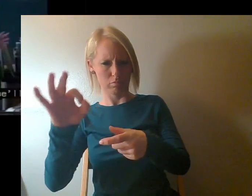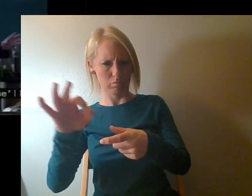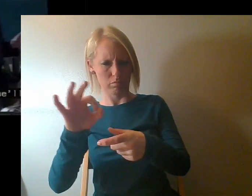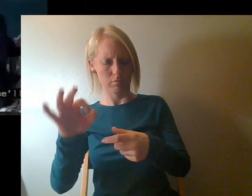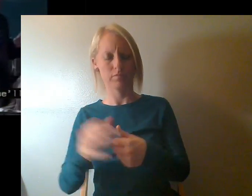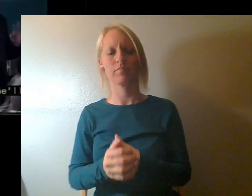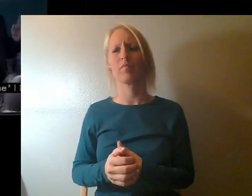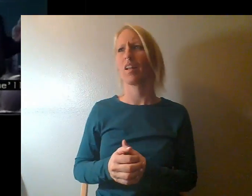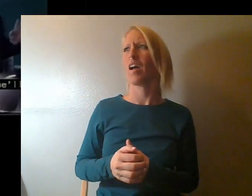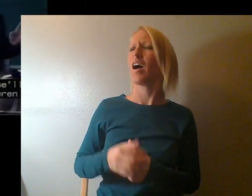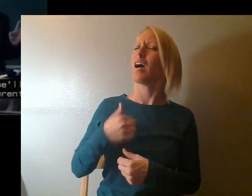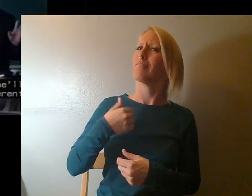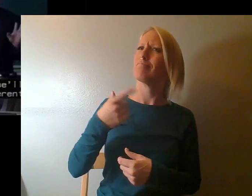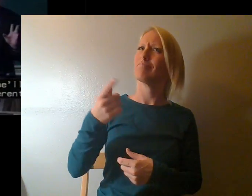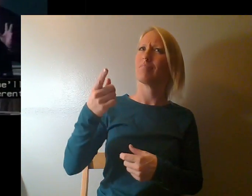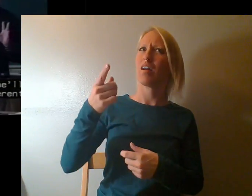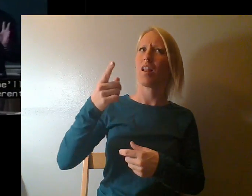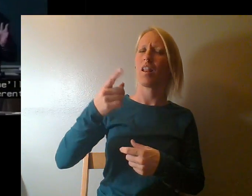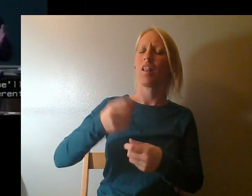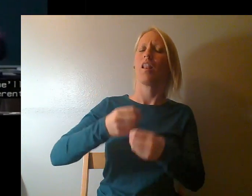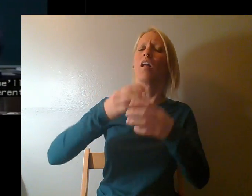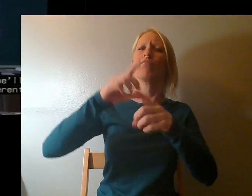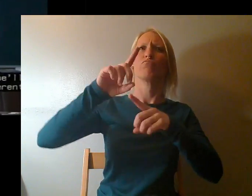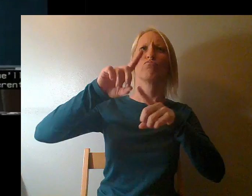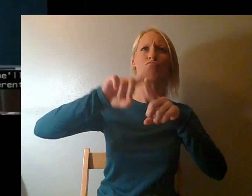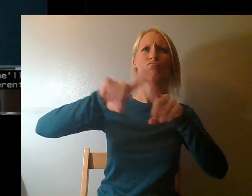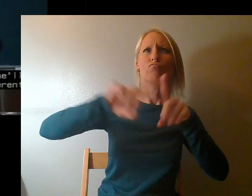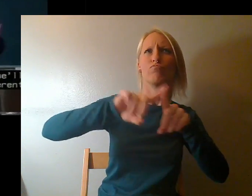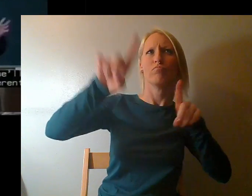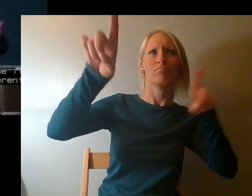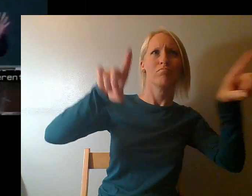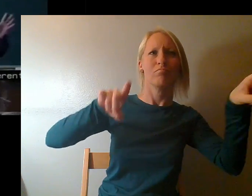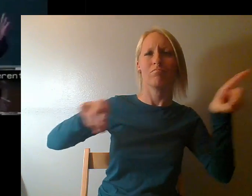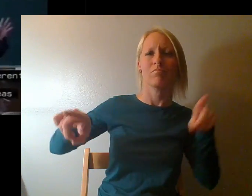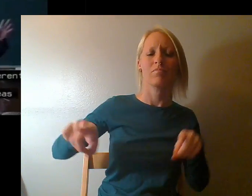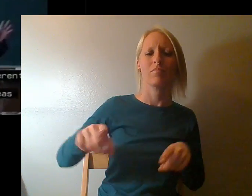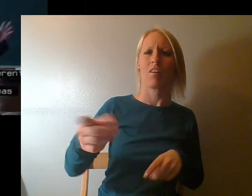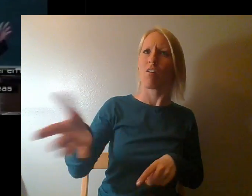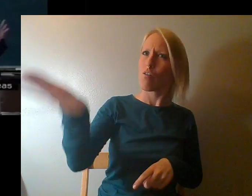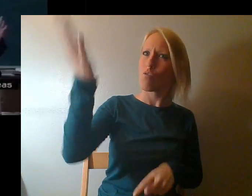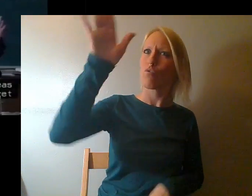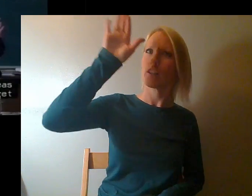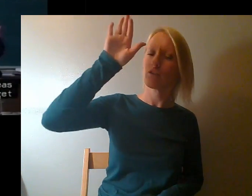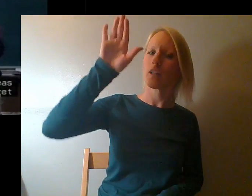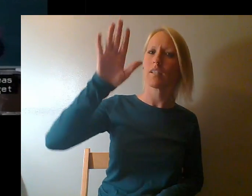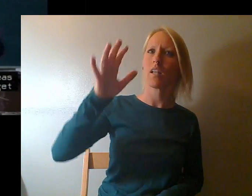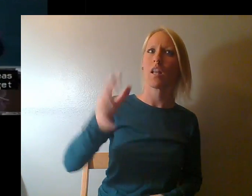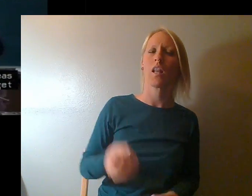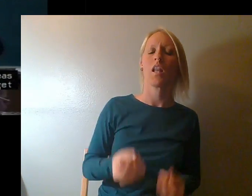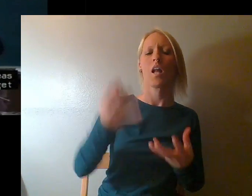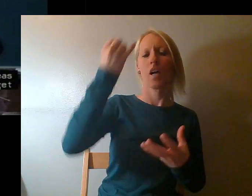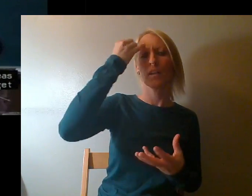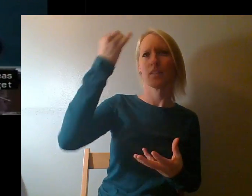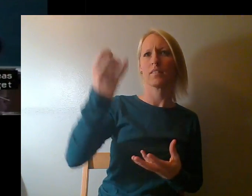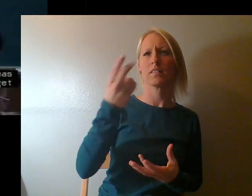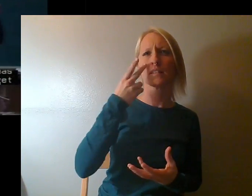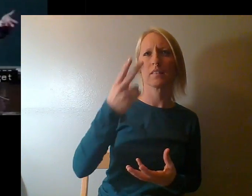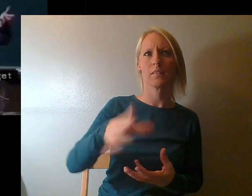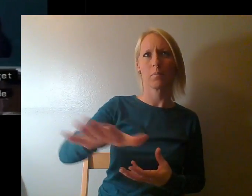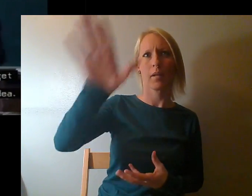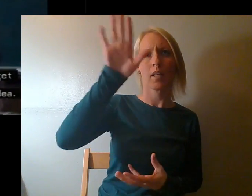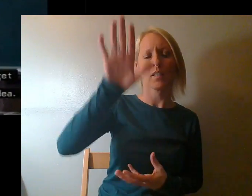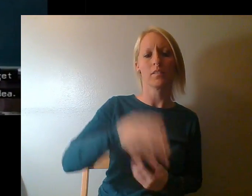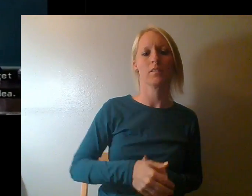some hands, and we'll come up with a couple different ideas here. Okay, I got a lot of ideas tossing around, but let's get some hands. All right, well, let's